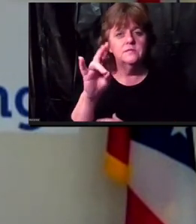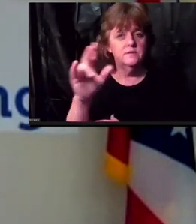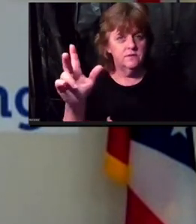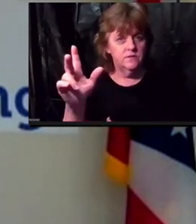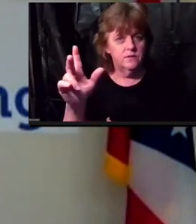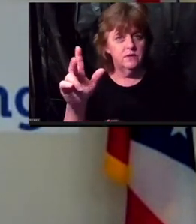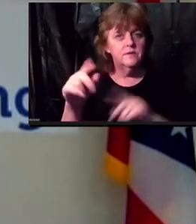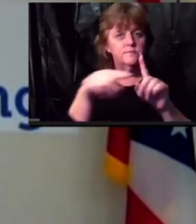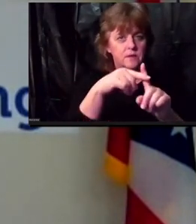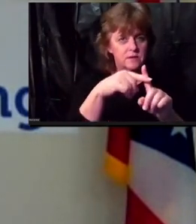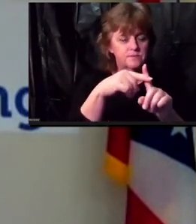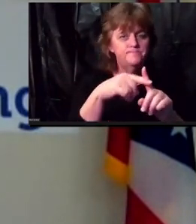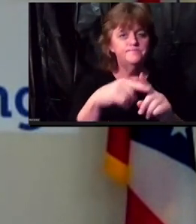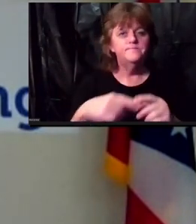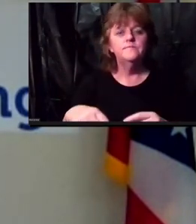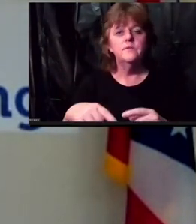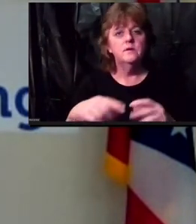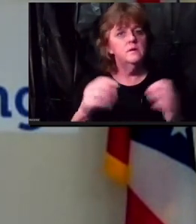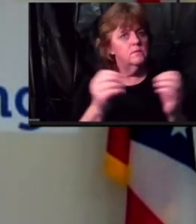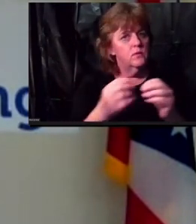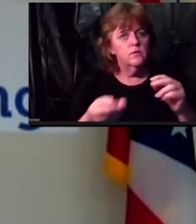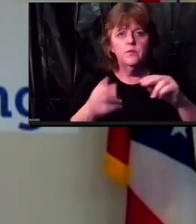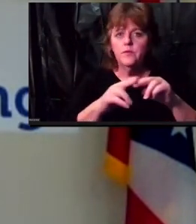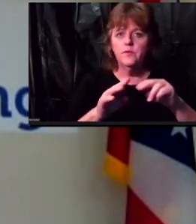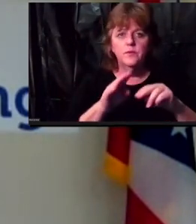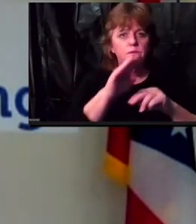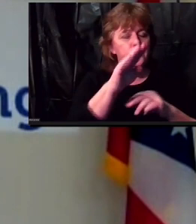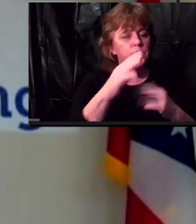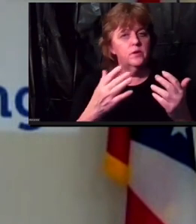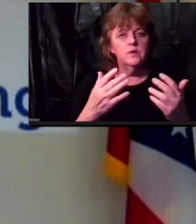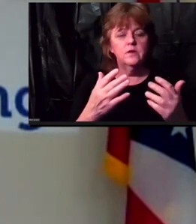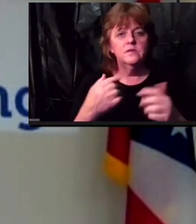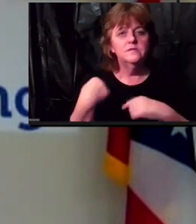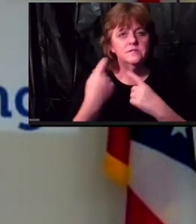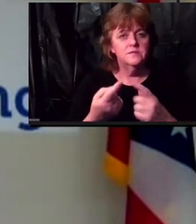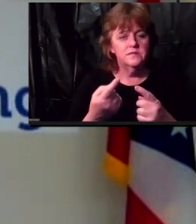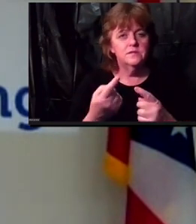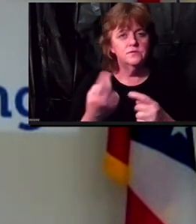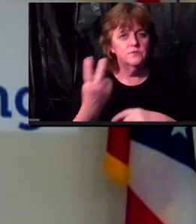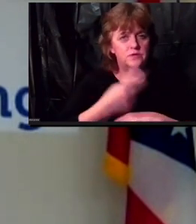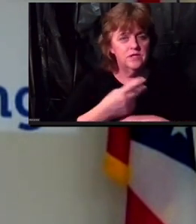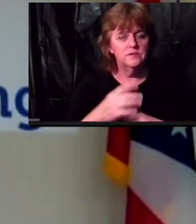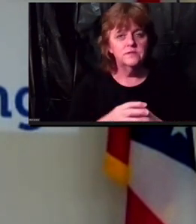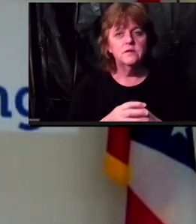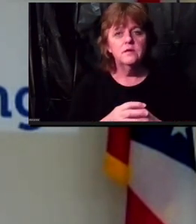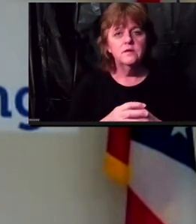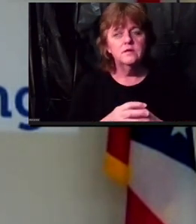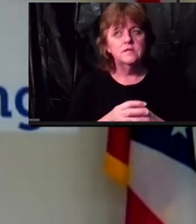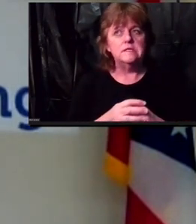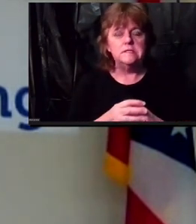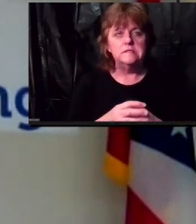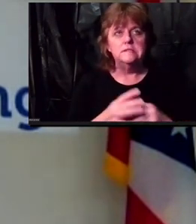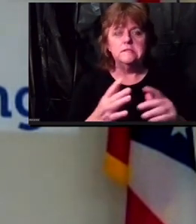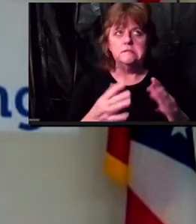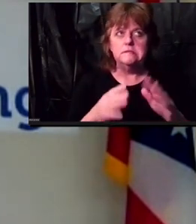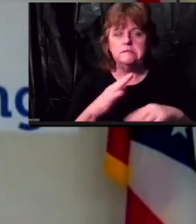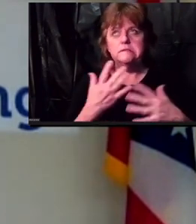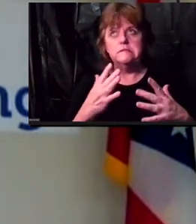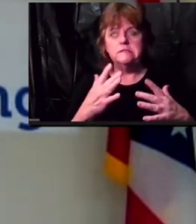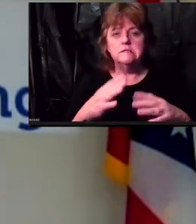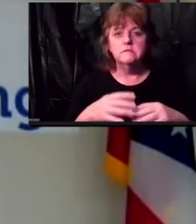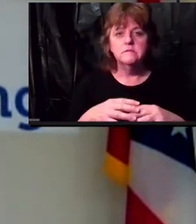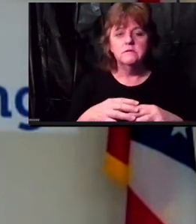4,373 cases. A lot more cases have been put on the board over the last few days. And that's been alarming. Here in the